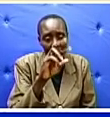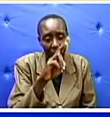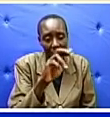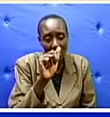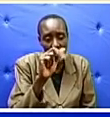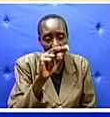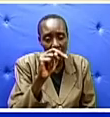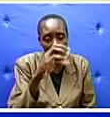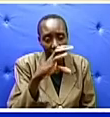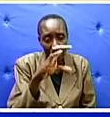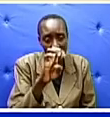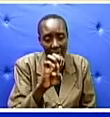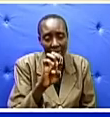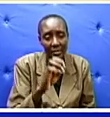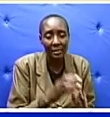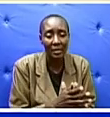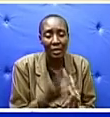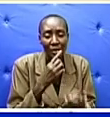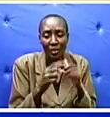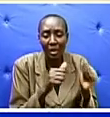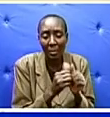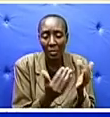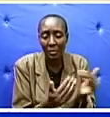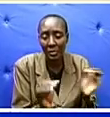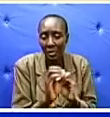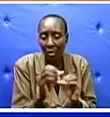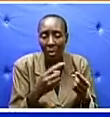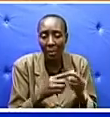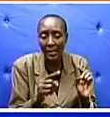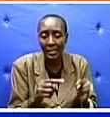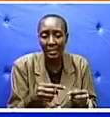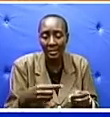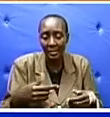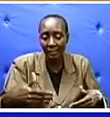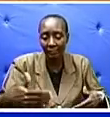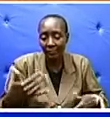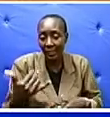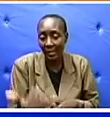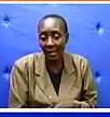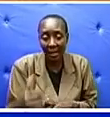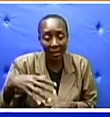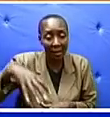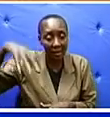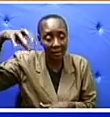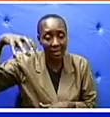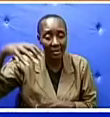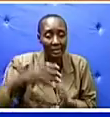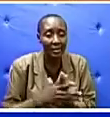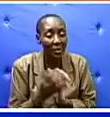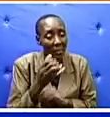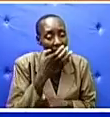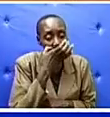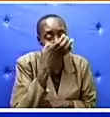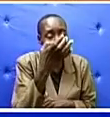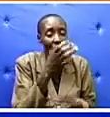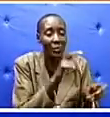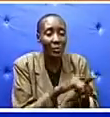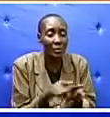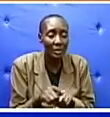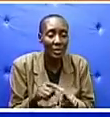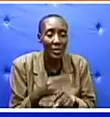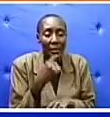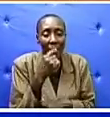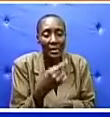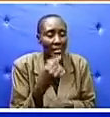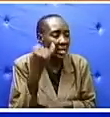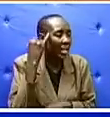adults. This, and even adults, there is a lot of ignorance. As I was telling him, we have this